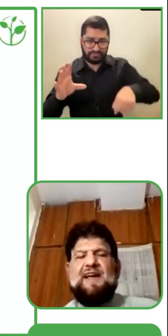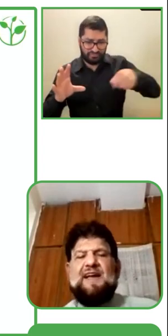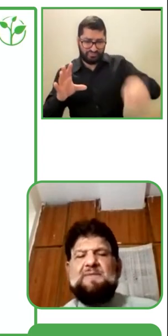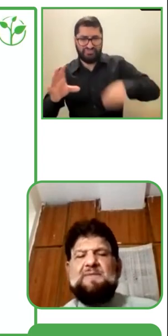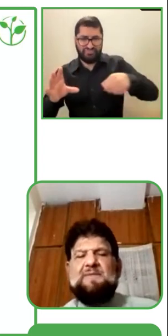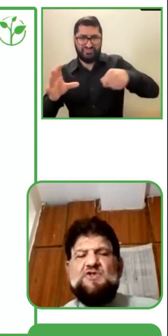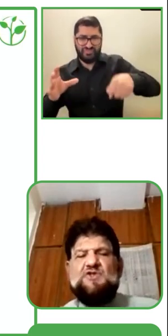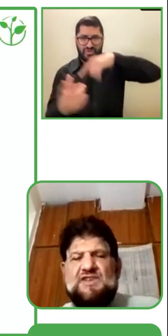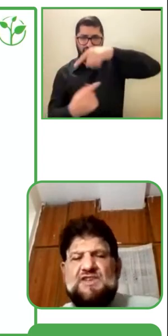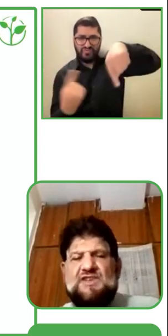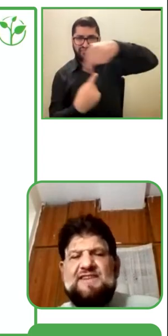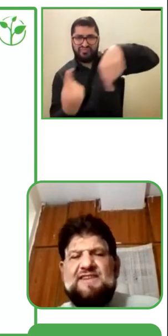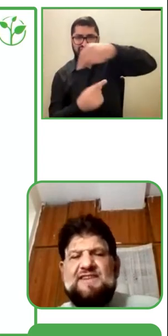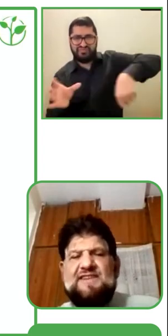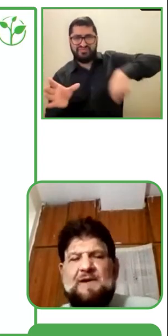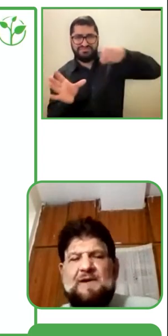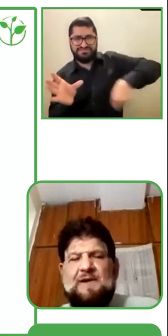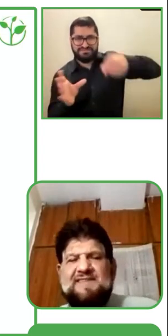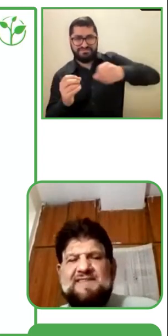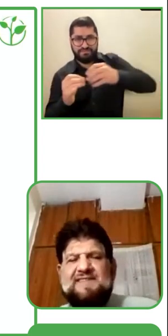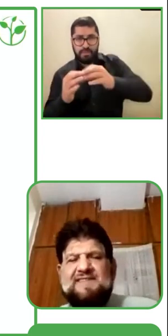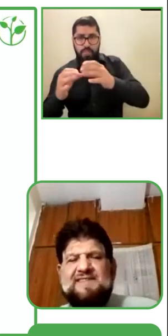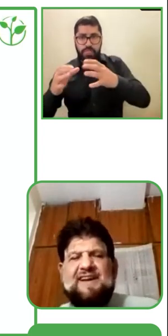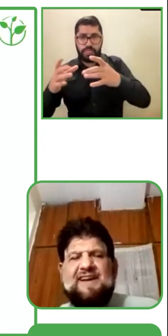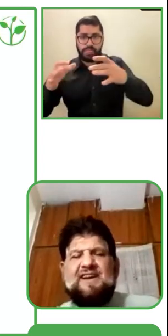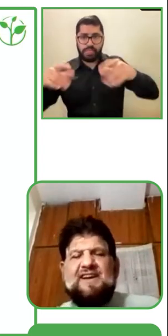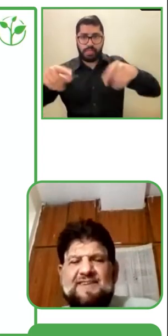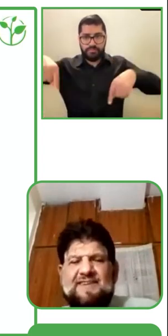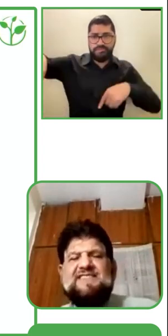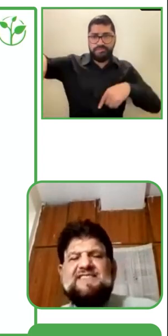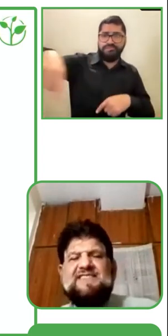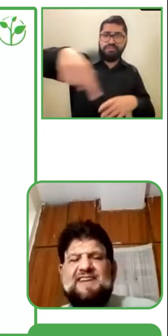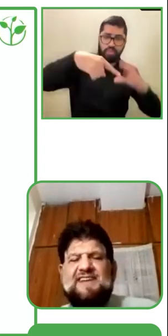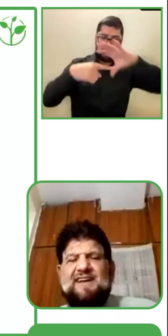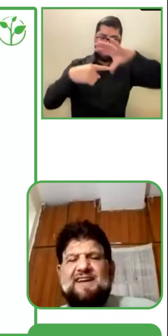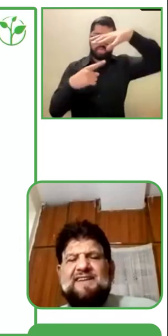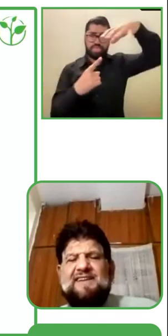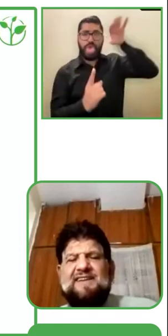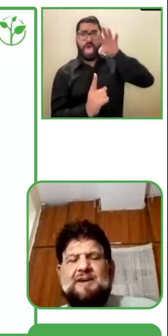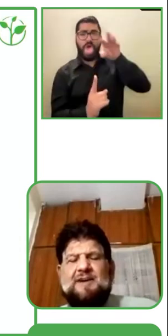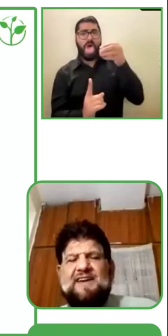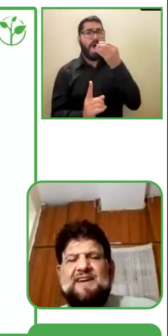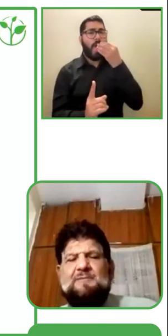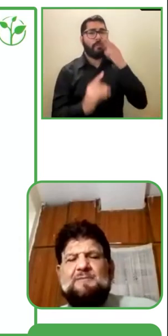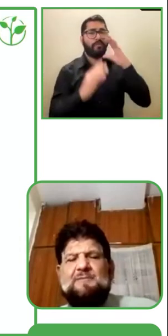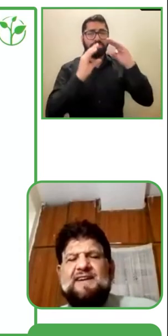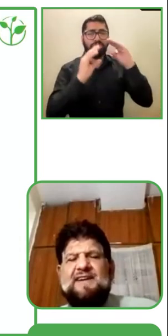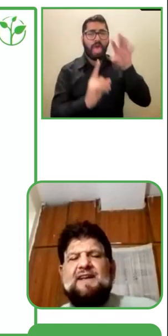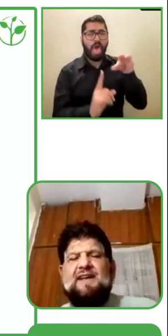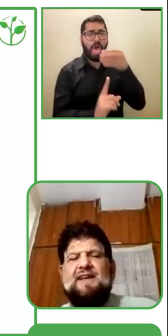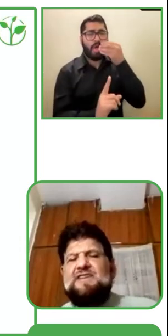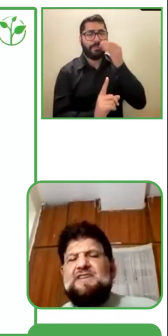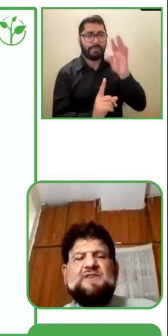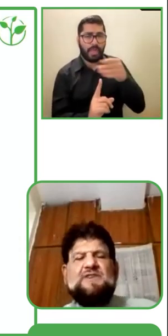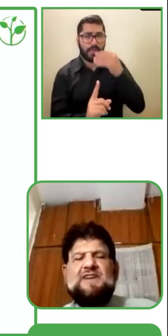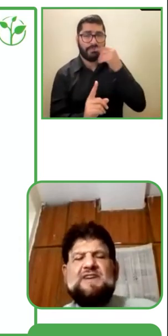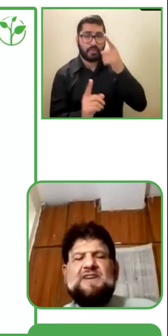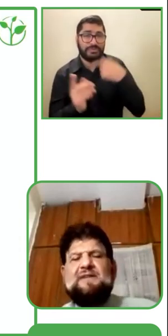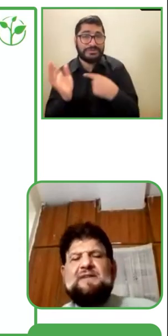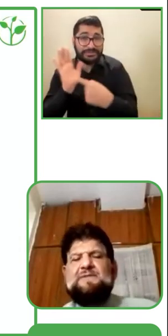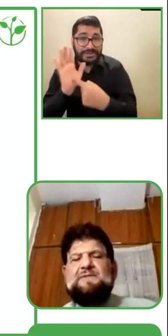a juice on the top of this greenish things on the top of the handlebar, just